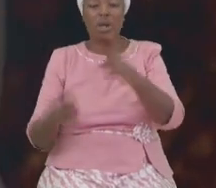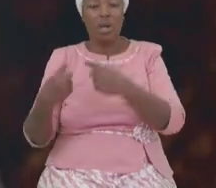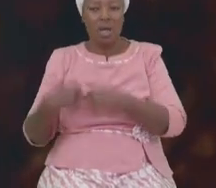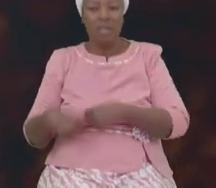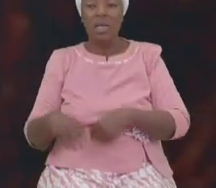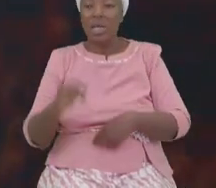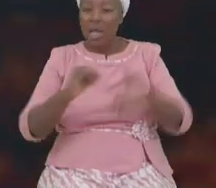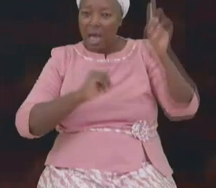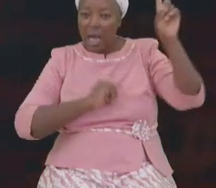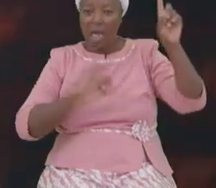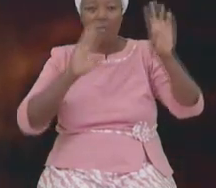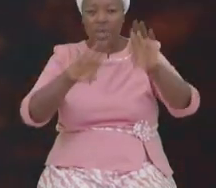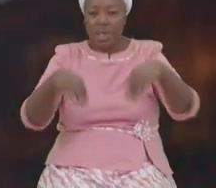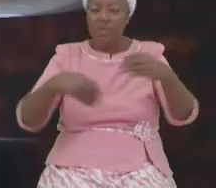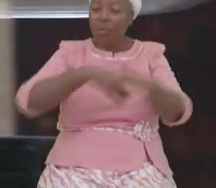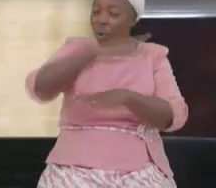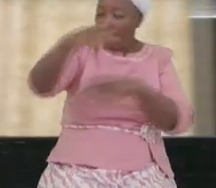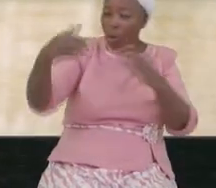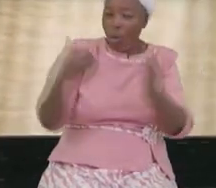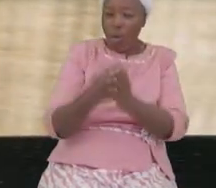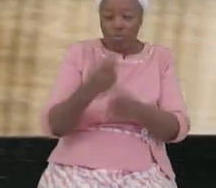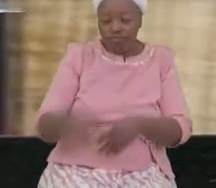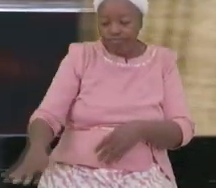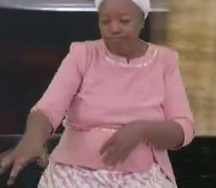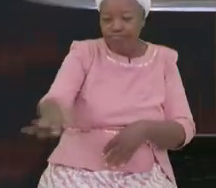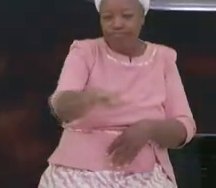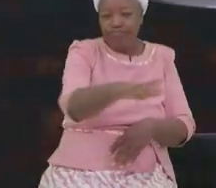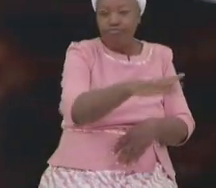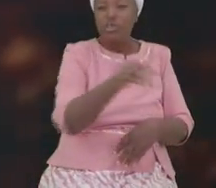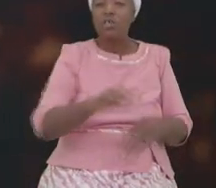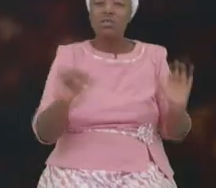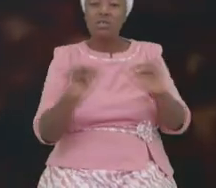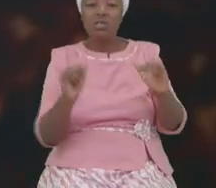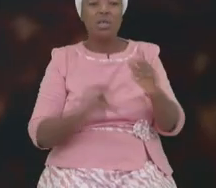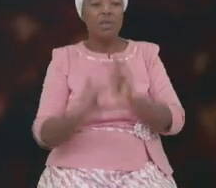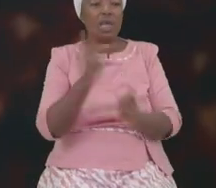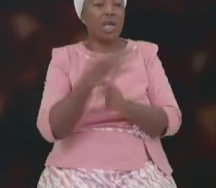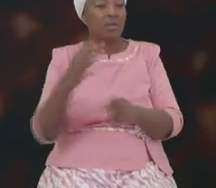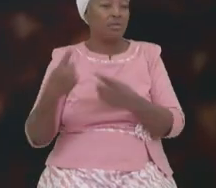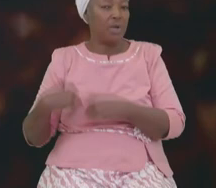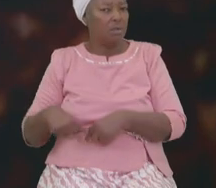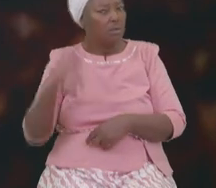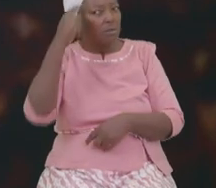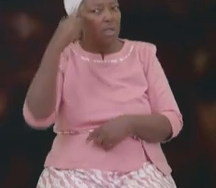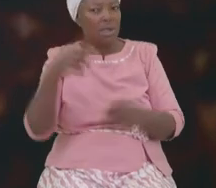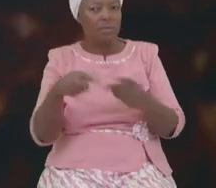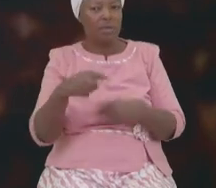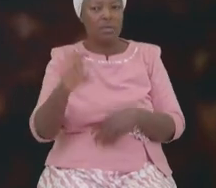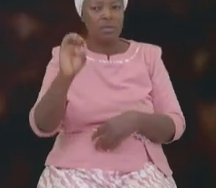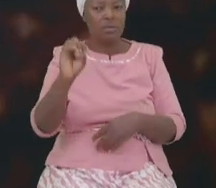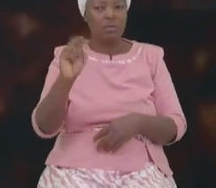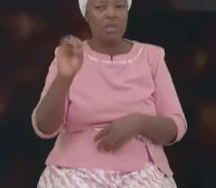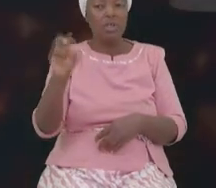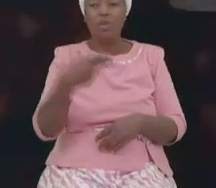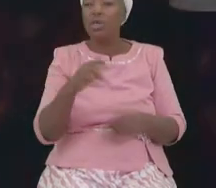will give all of them the same kind of heart. Think about Enoch, the same heart